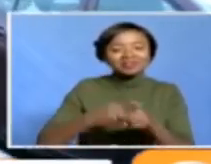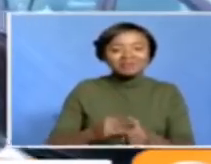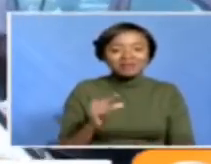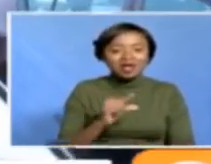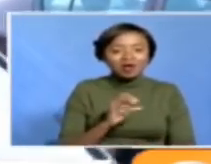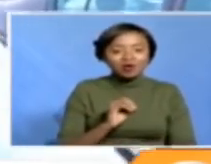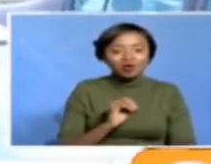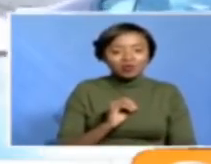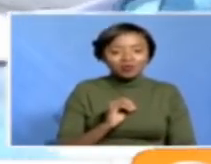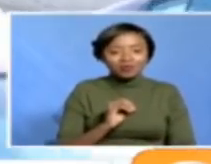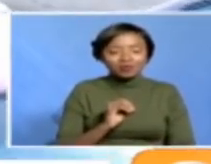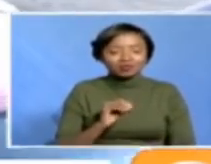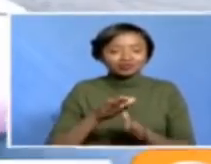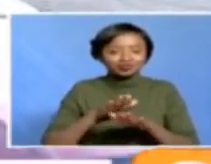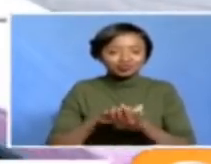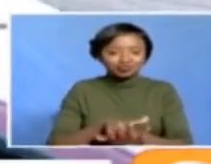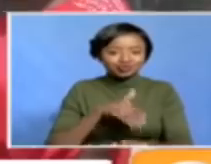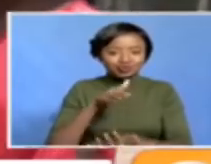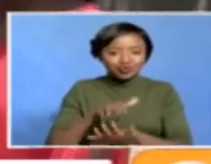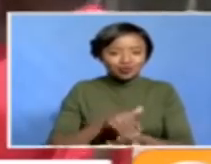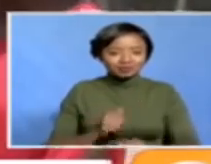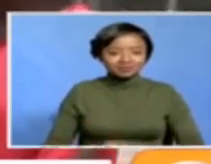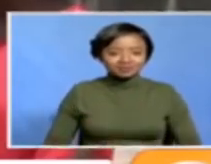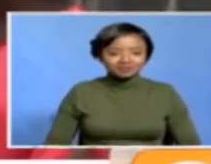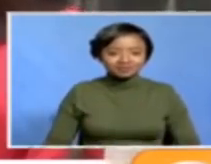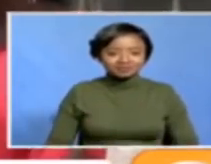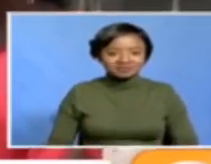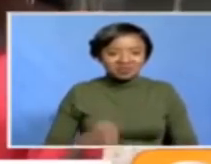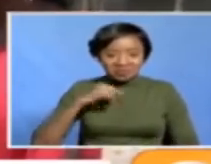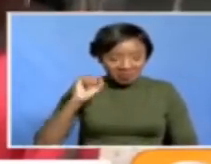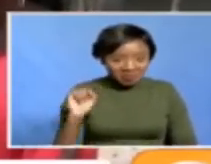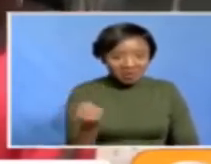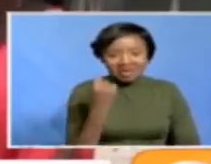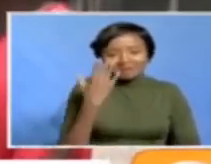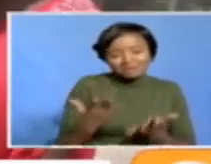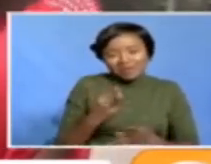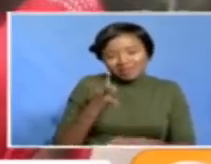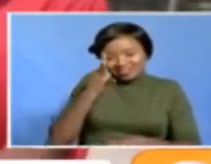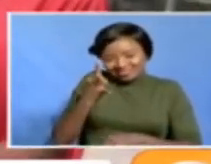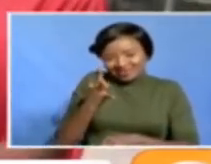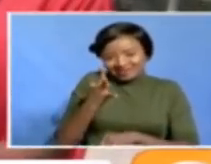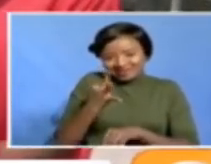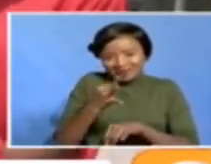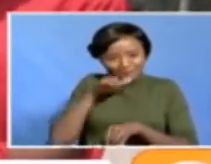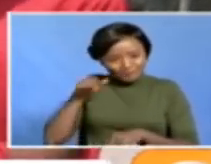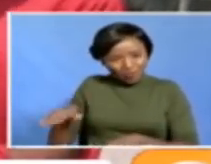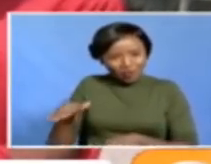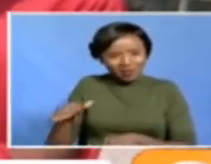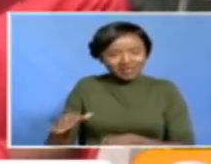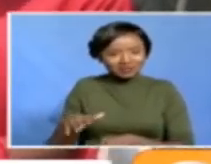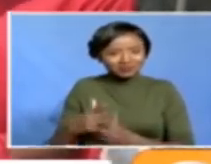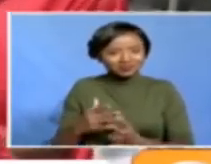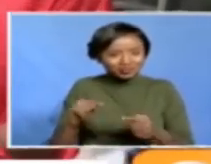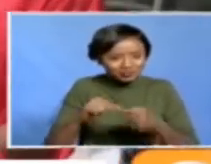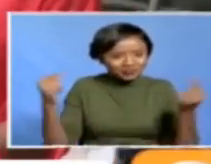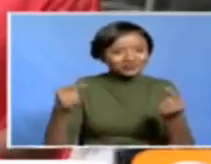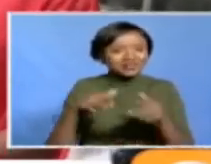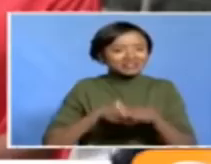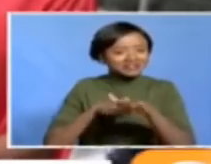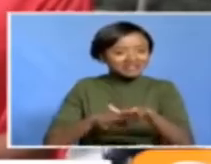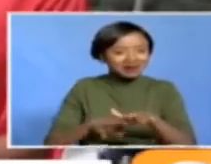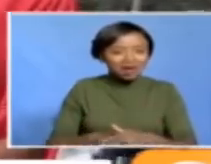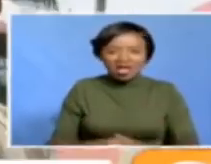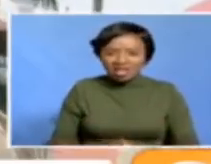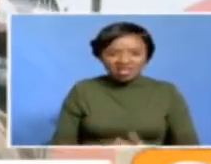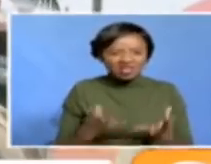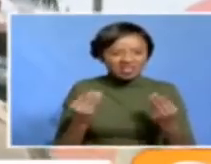slows. If you don't wake up around maybe 4 o'clock or 3 o'clock to beat the traffic, my dear brother, hey, no way. You can't